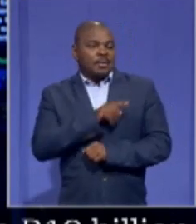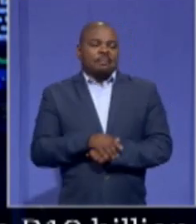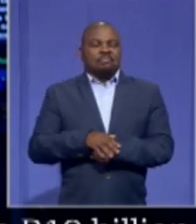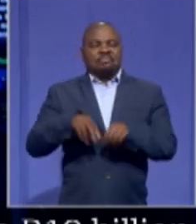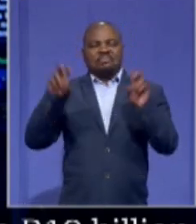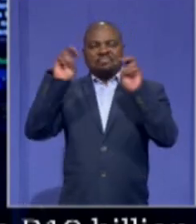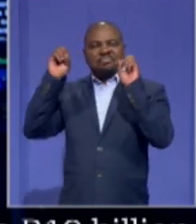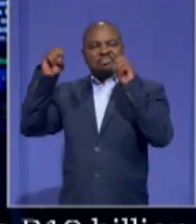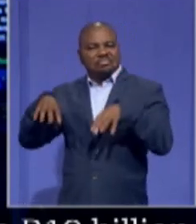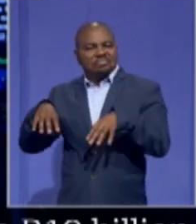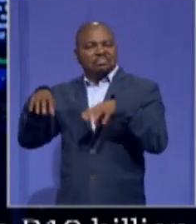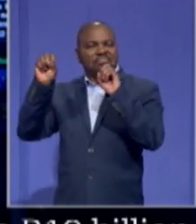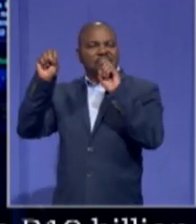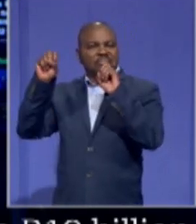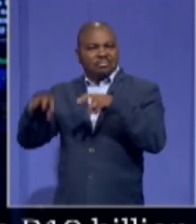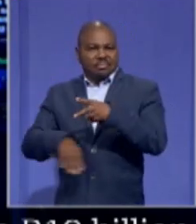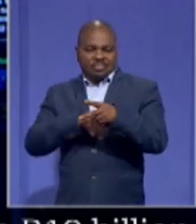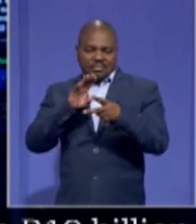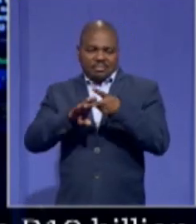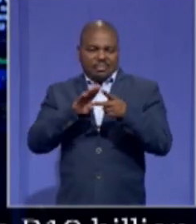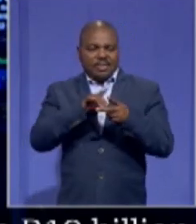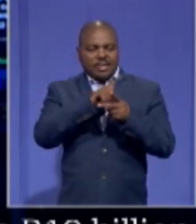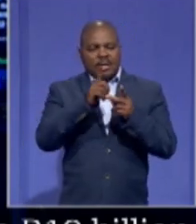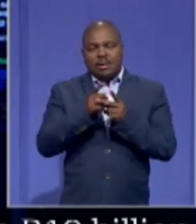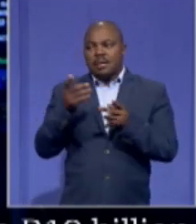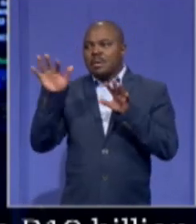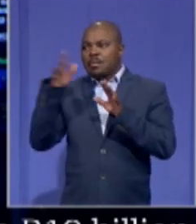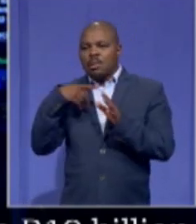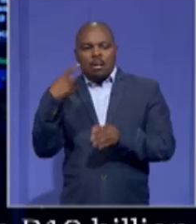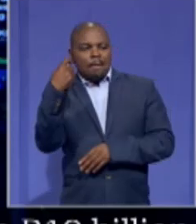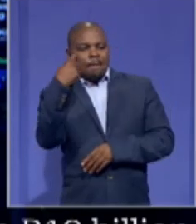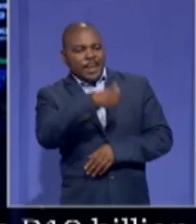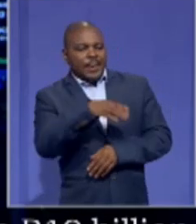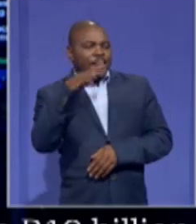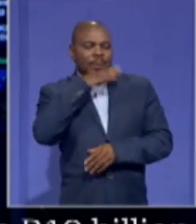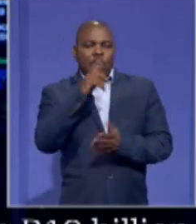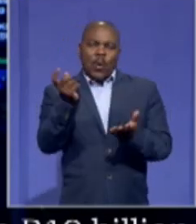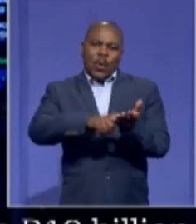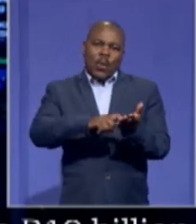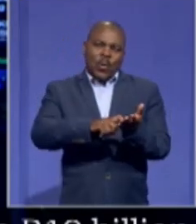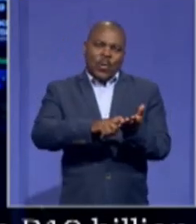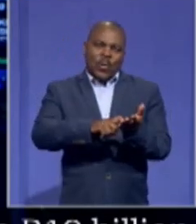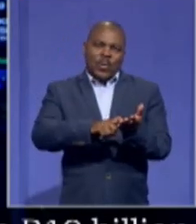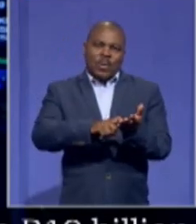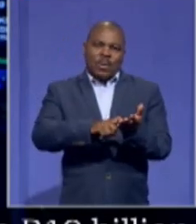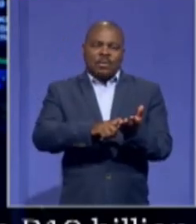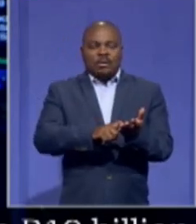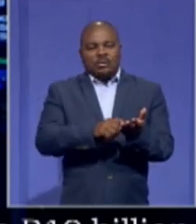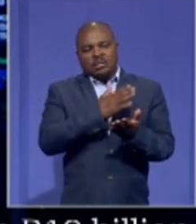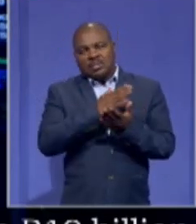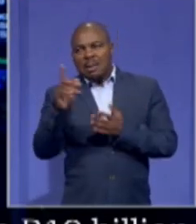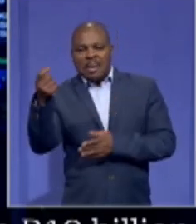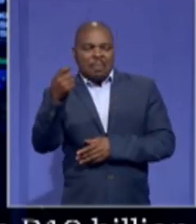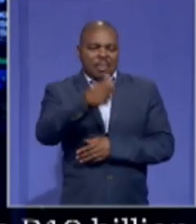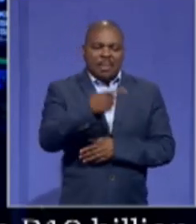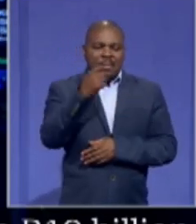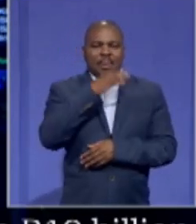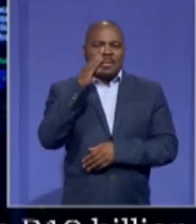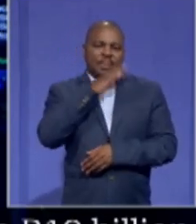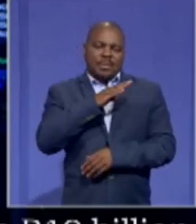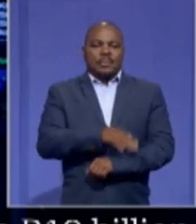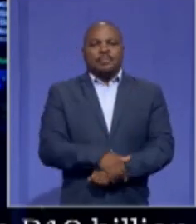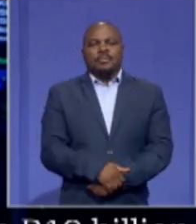a kenyeletsa timatima le sekoloto sa bareki ba sa pataleng kapa ho lefa tse ding tsa dikoloto tsa bona tse